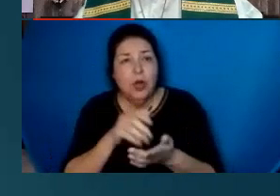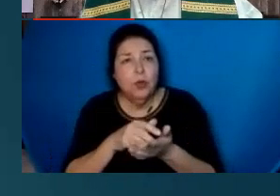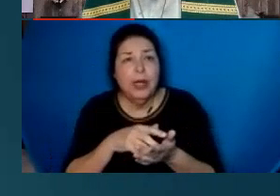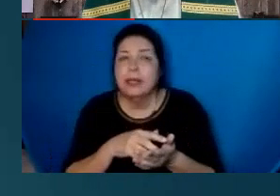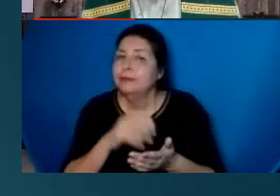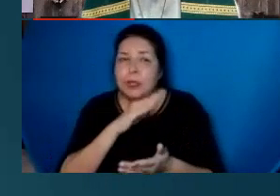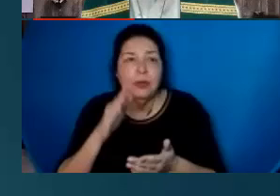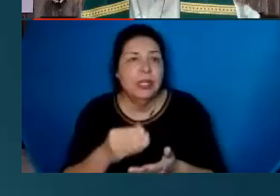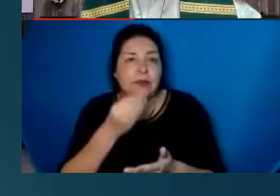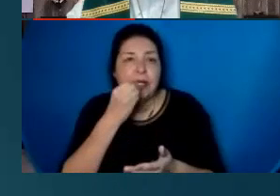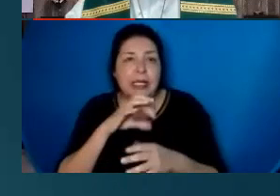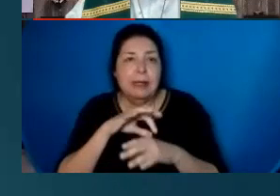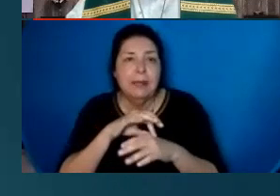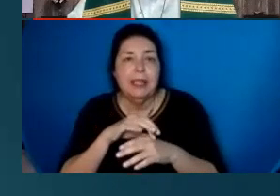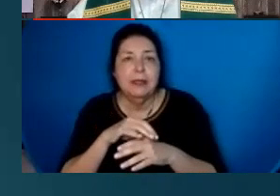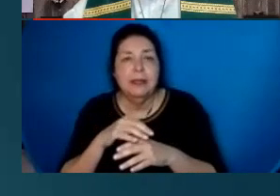of life.